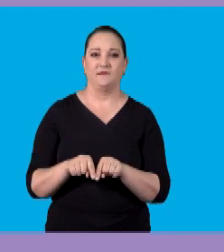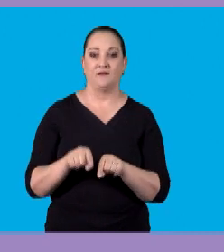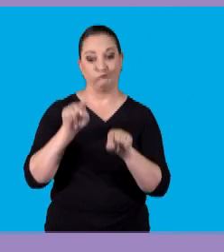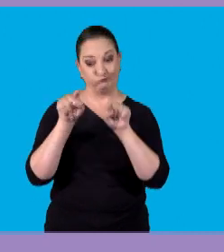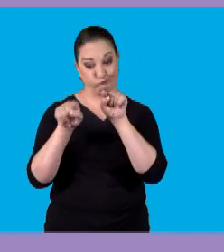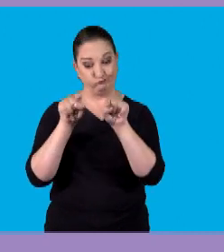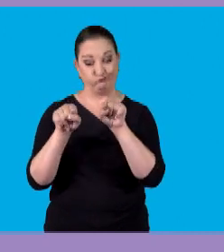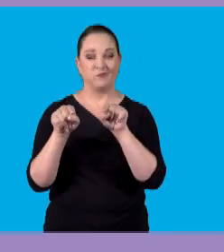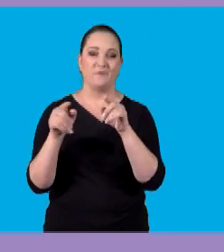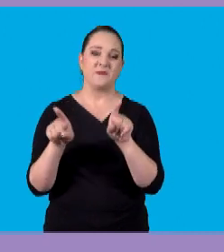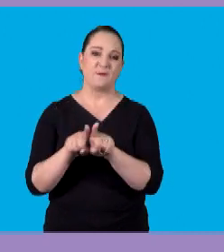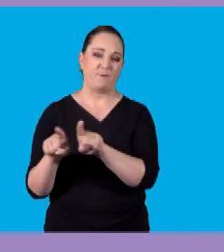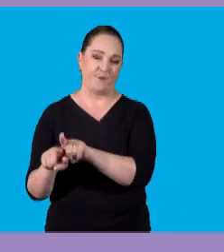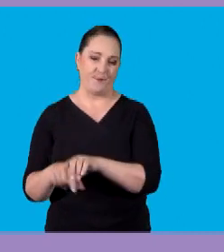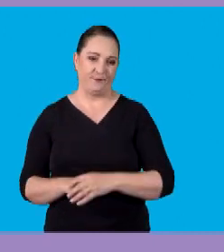are equal.